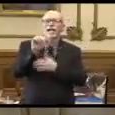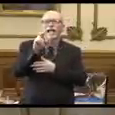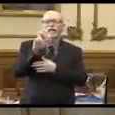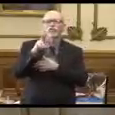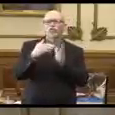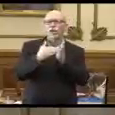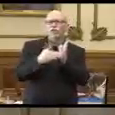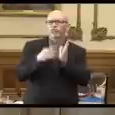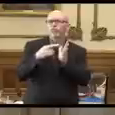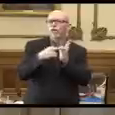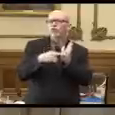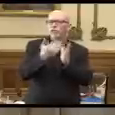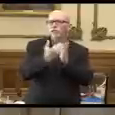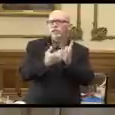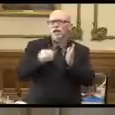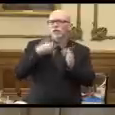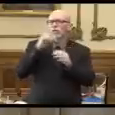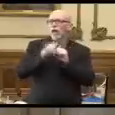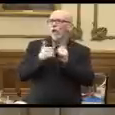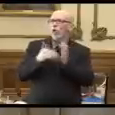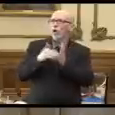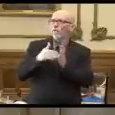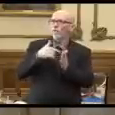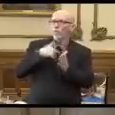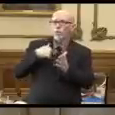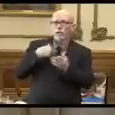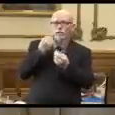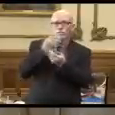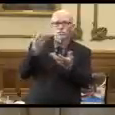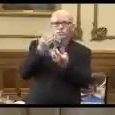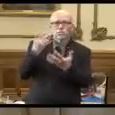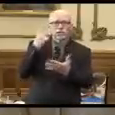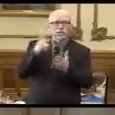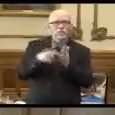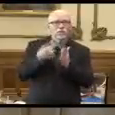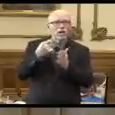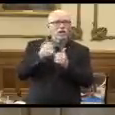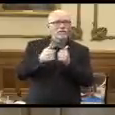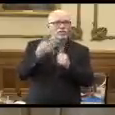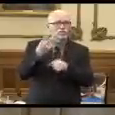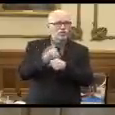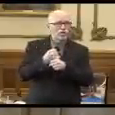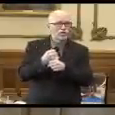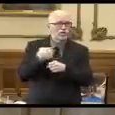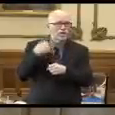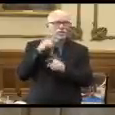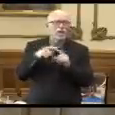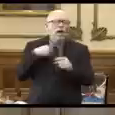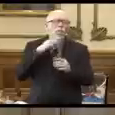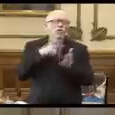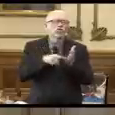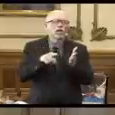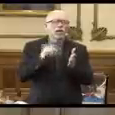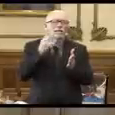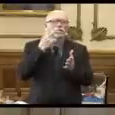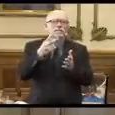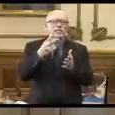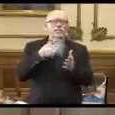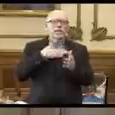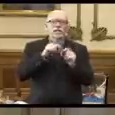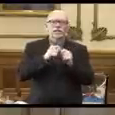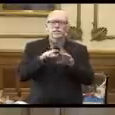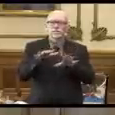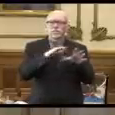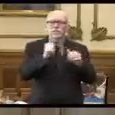I cannot remember how often we submit that data. It may be once every 2 years, but I can certainly check with my team